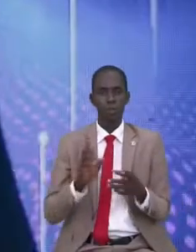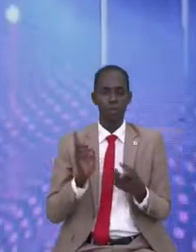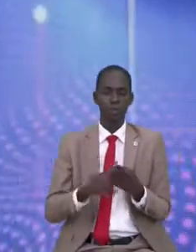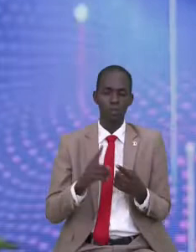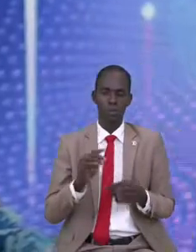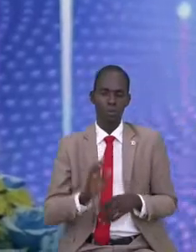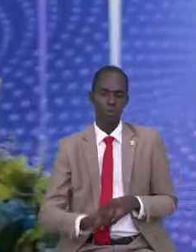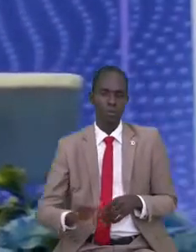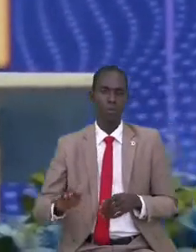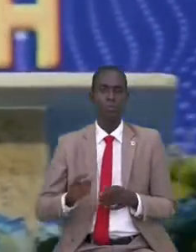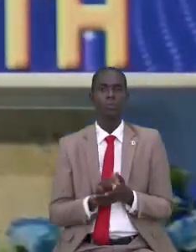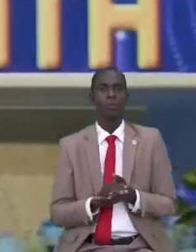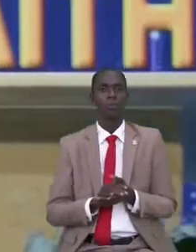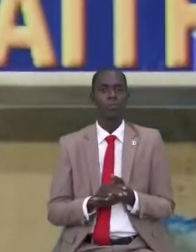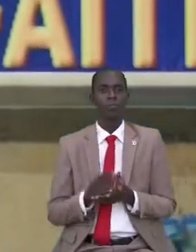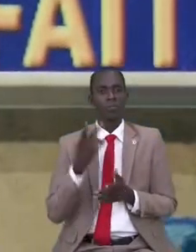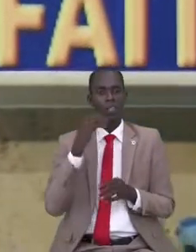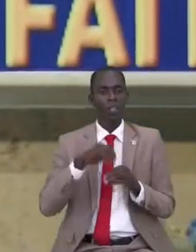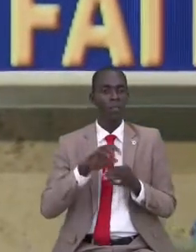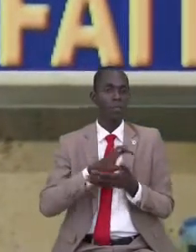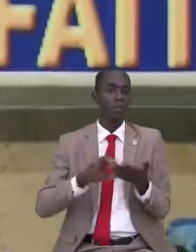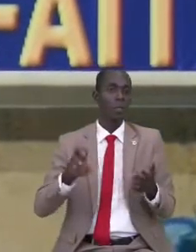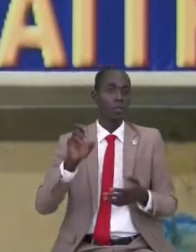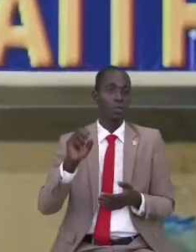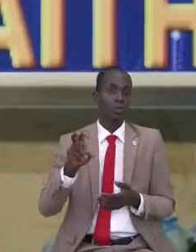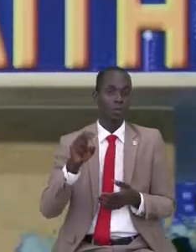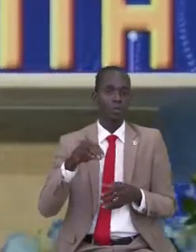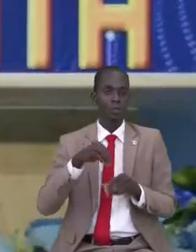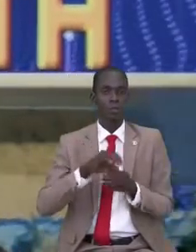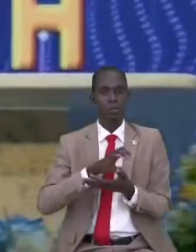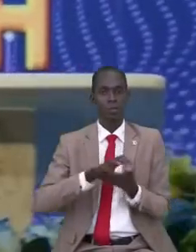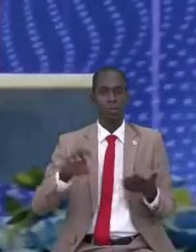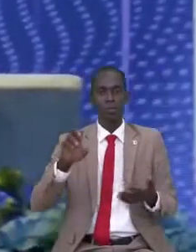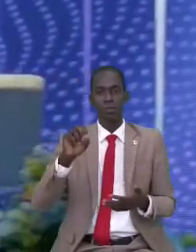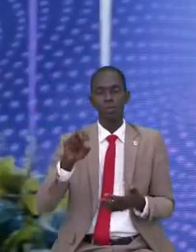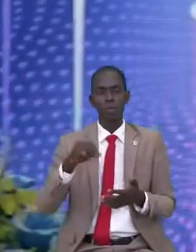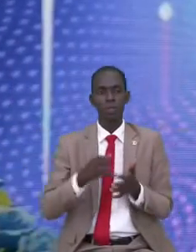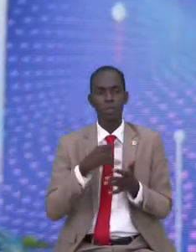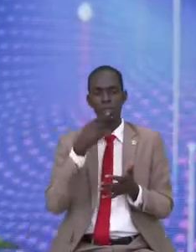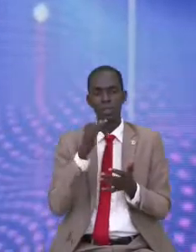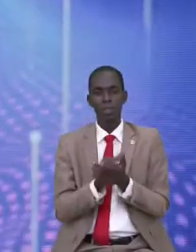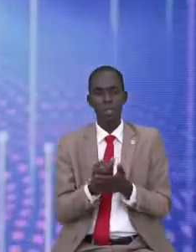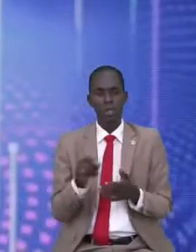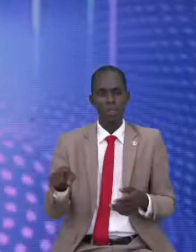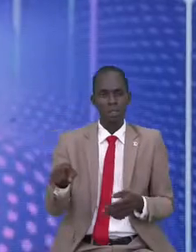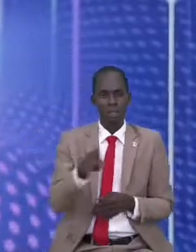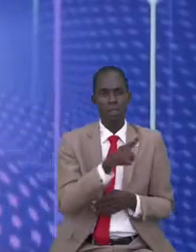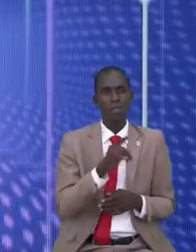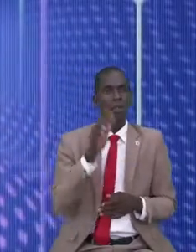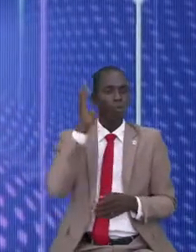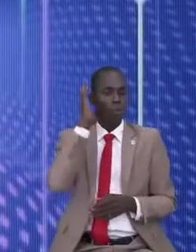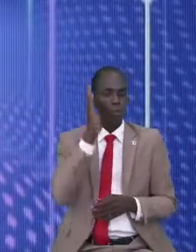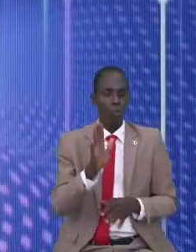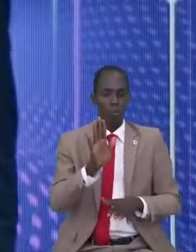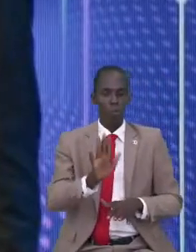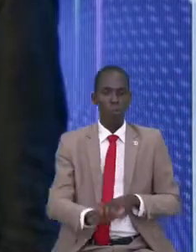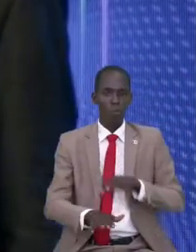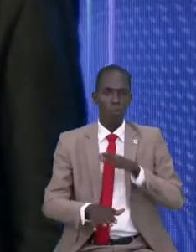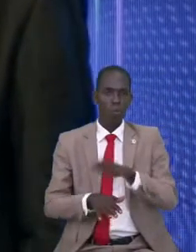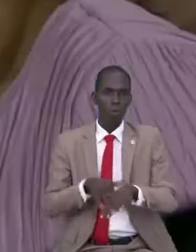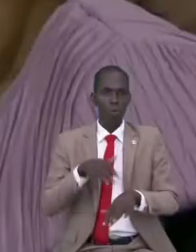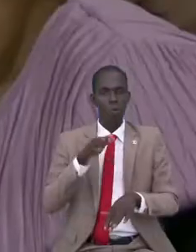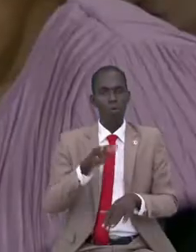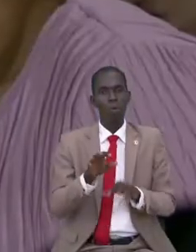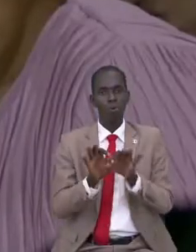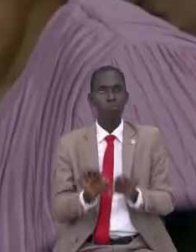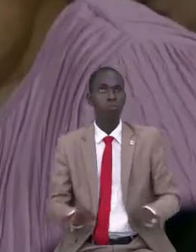the children. Look at verse 12. In verse 12, it says that ye would walk worthy of